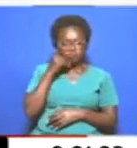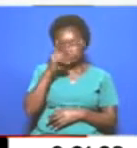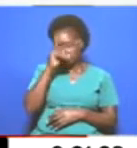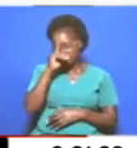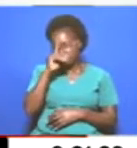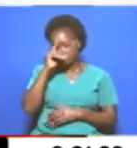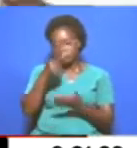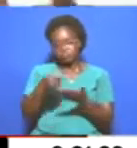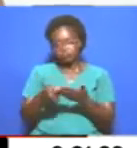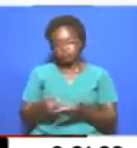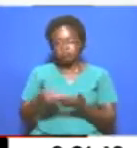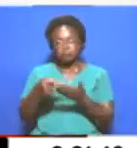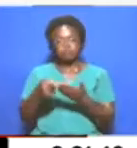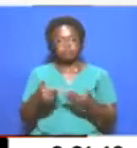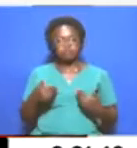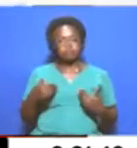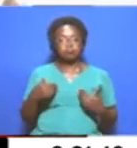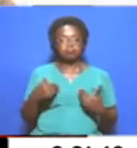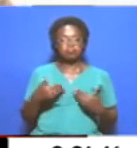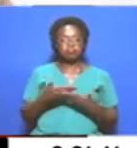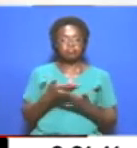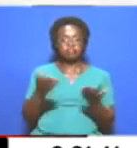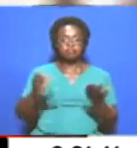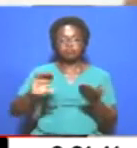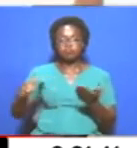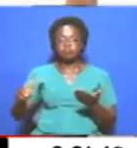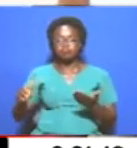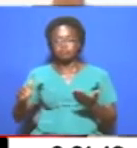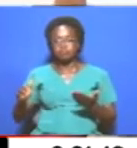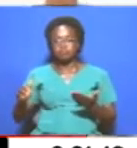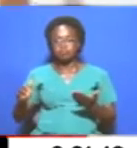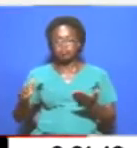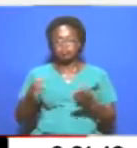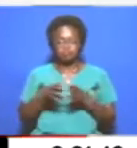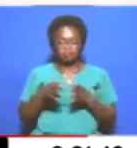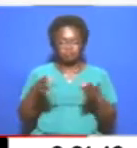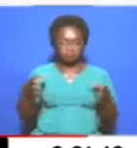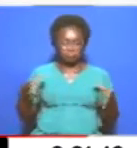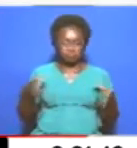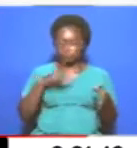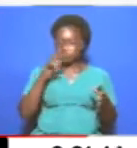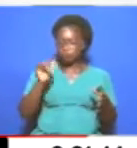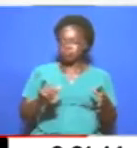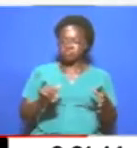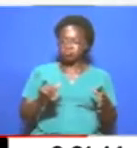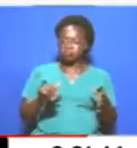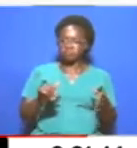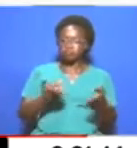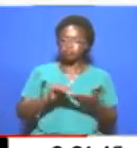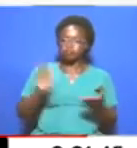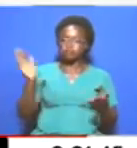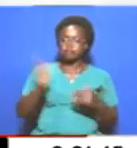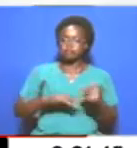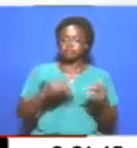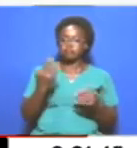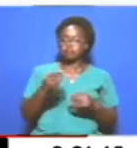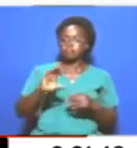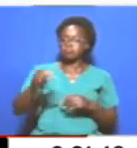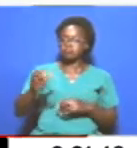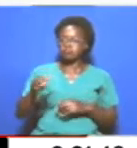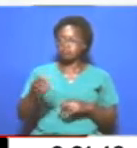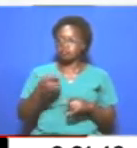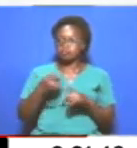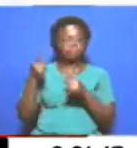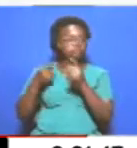discussions are to have these counties expanded so that we have more than four counties. But this is a